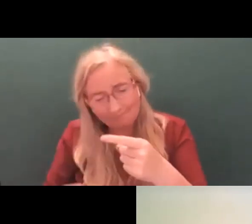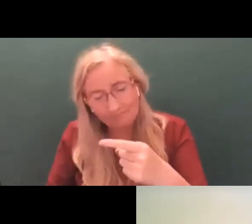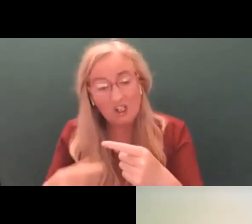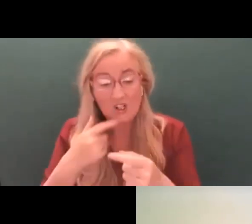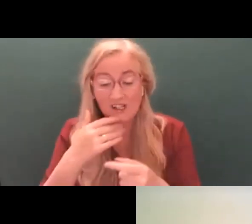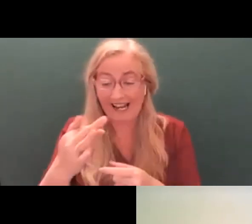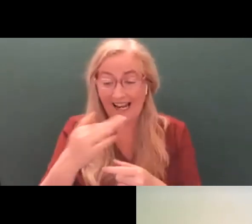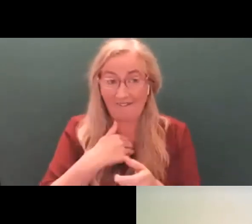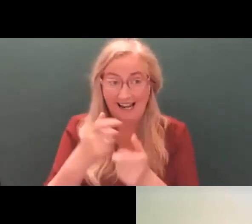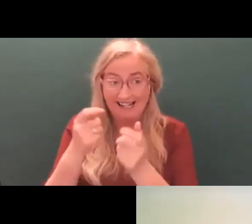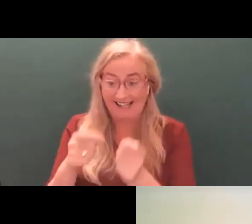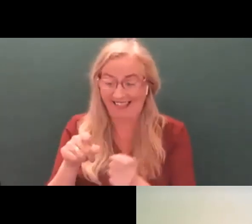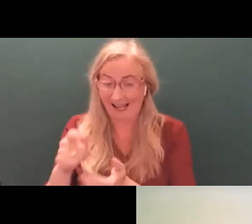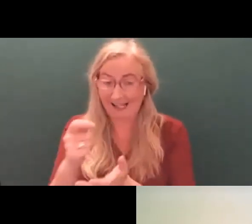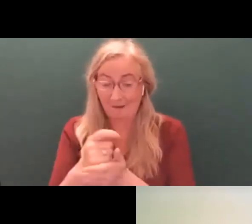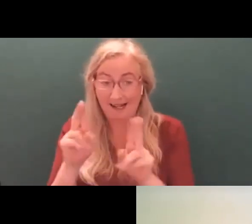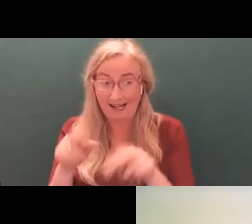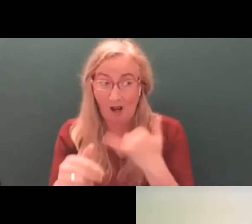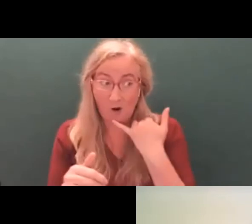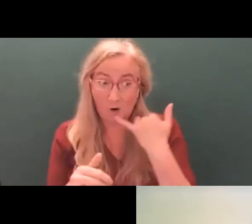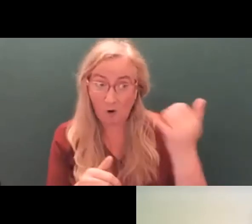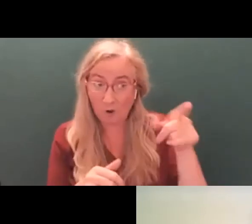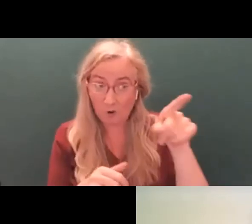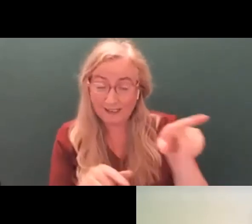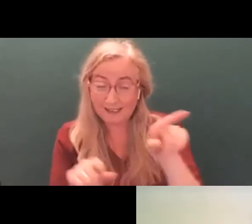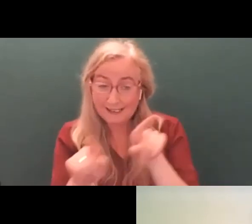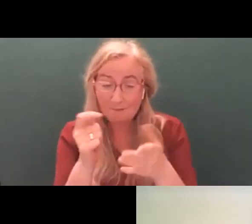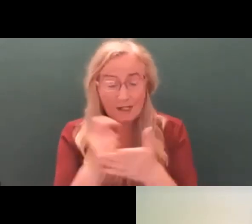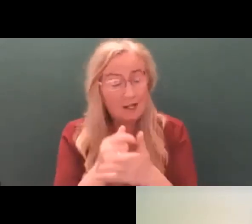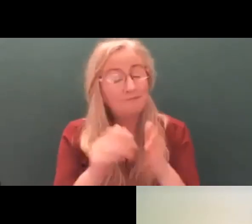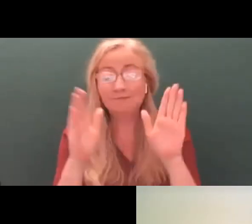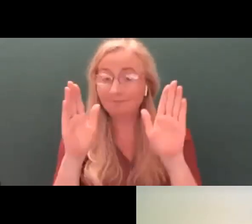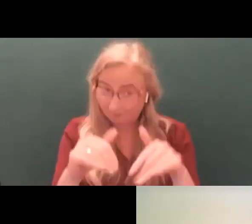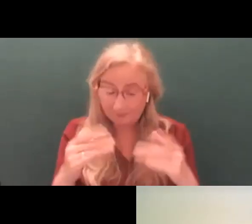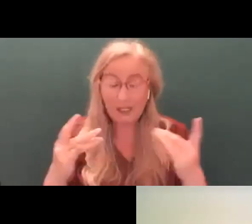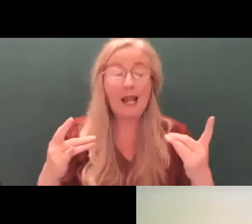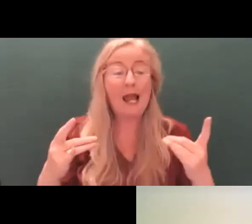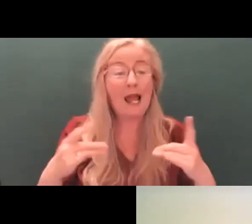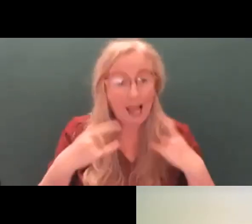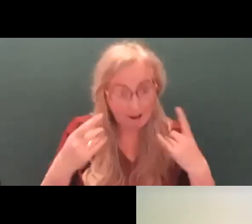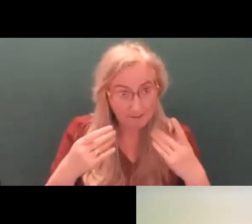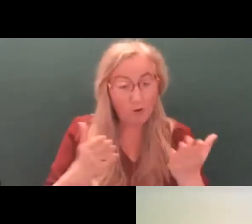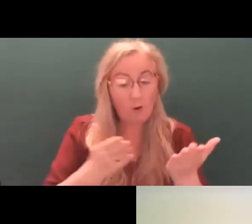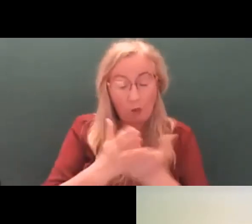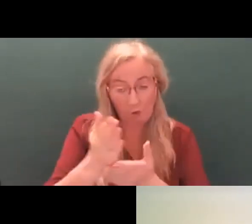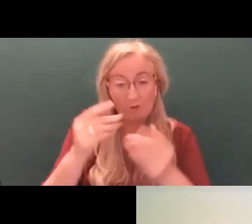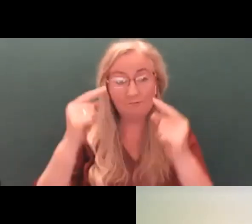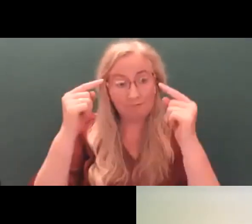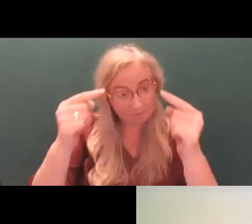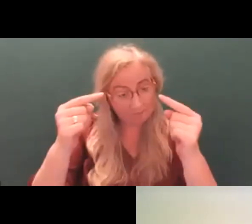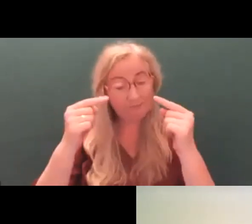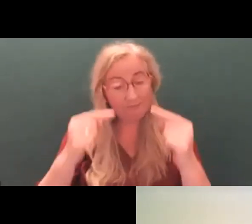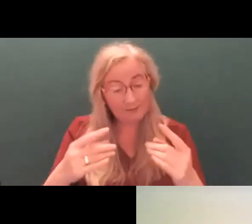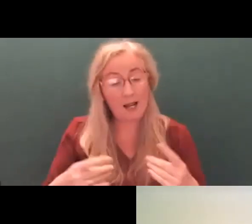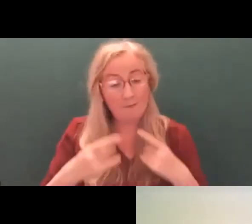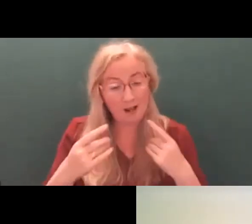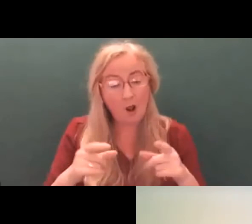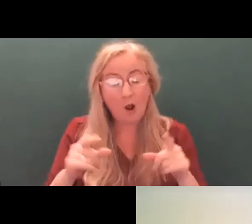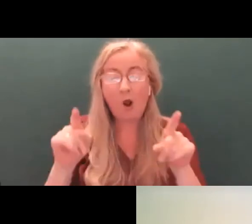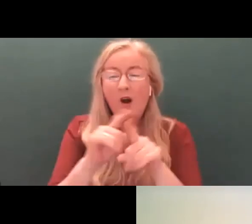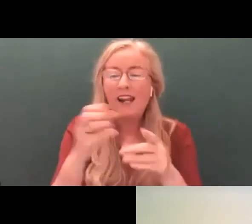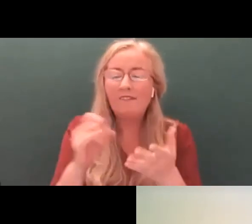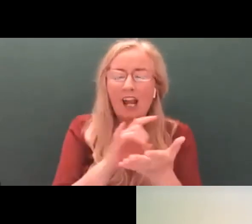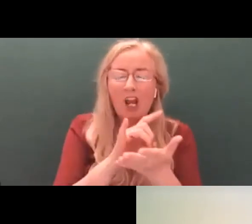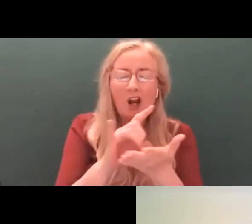sit down at that time, can I give you a call when I'm doing it? And we'd be happy to walk through that with you. And we also have the Heritage